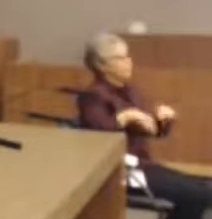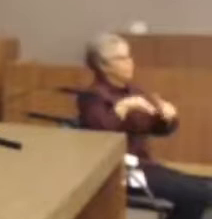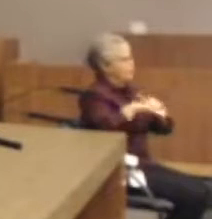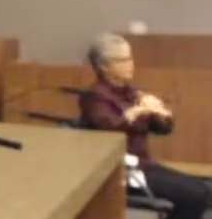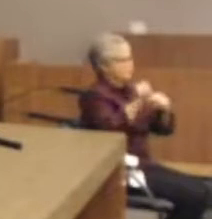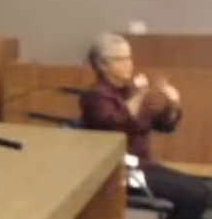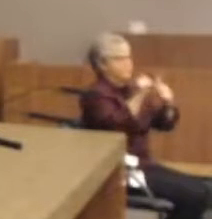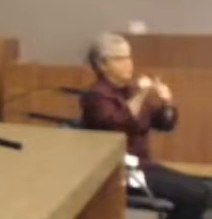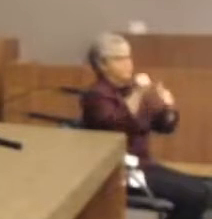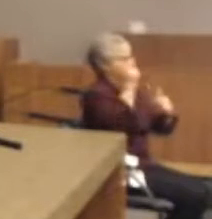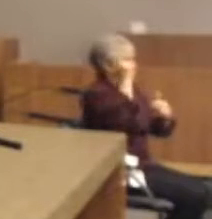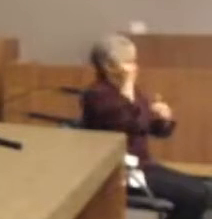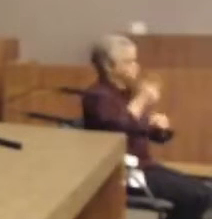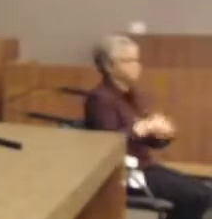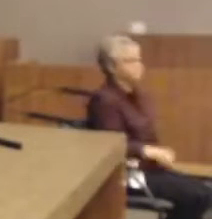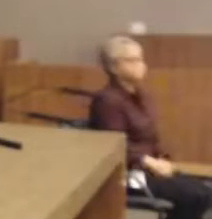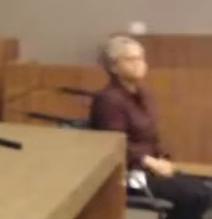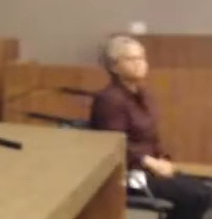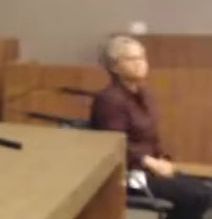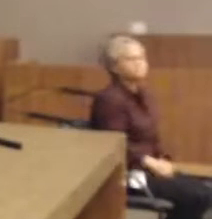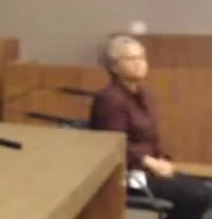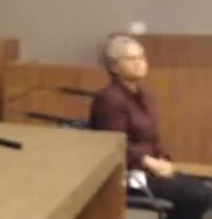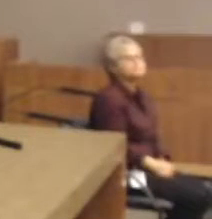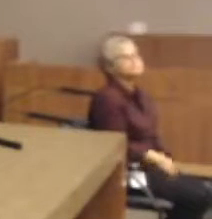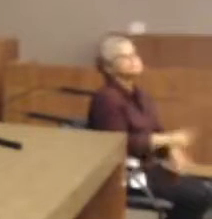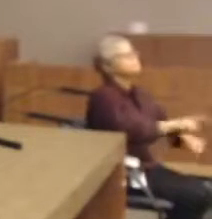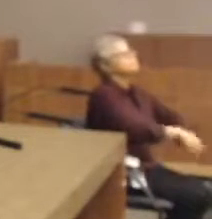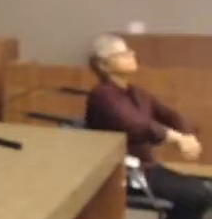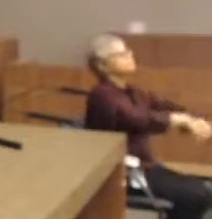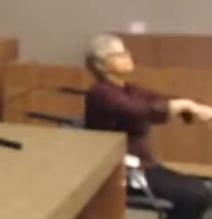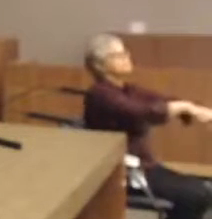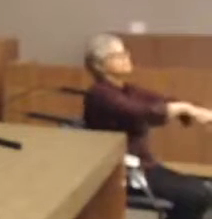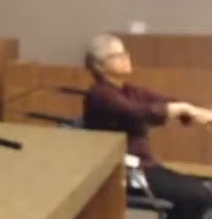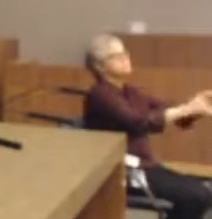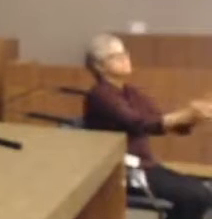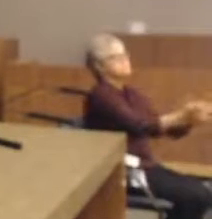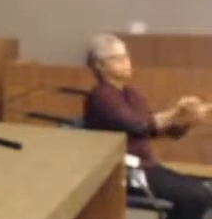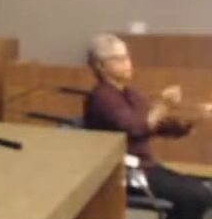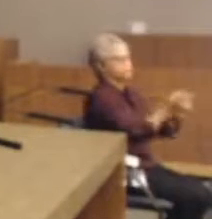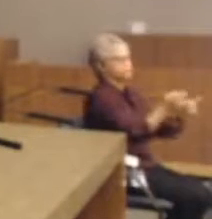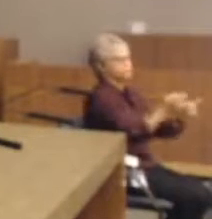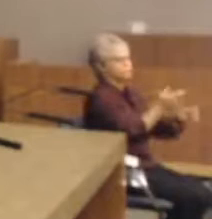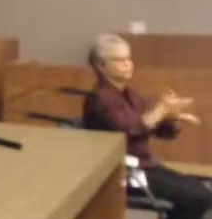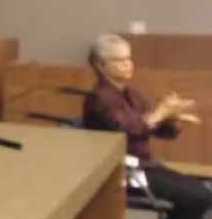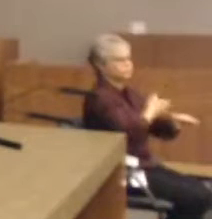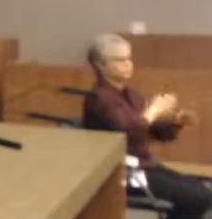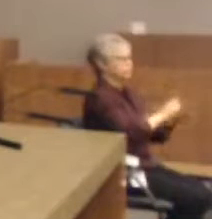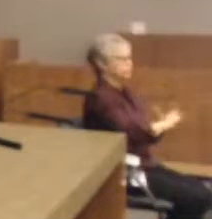right, so let's talk about memory and trauma. Actually, let's stop for a second. Does anybody have any questions so far before we move to memory?